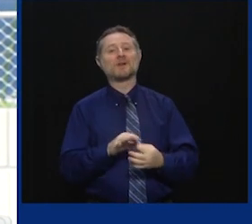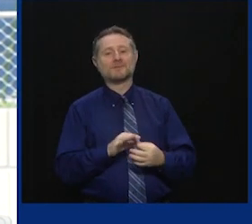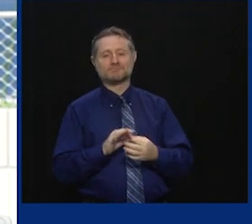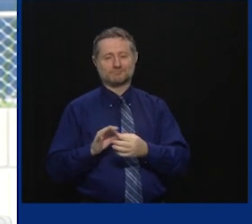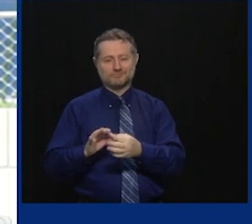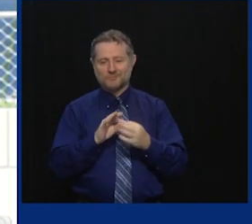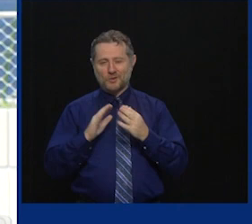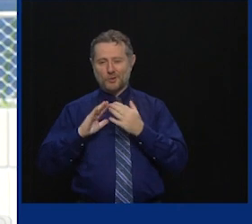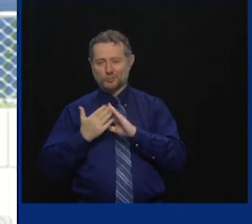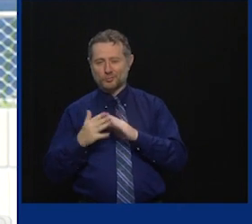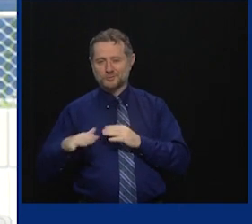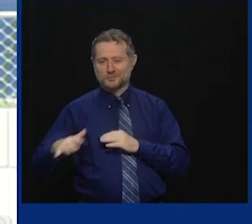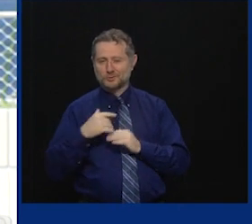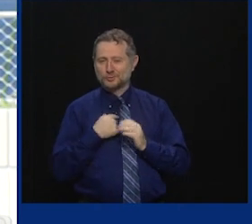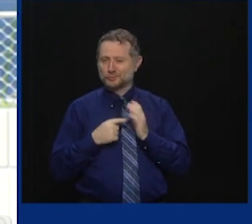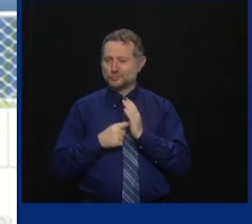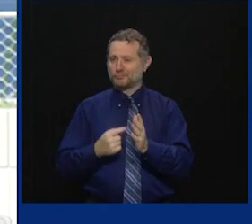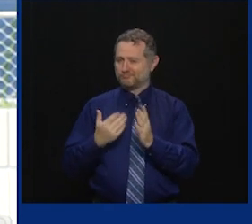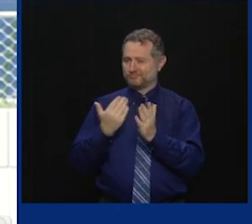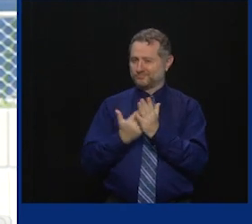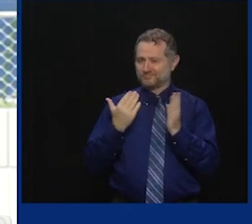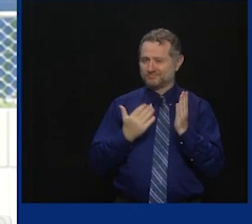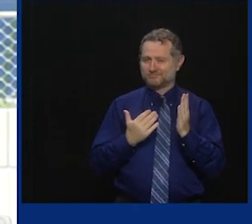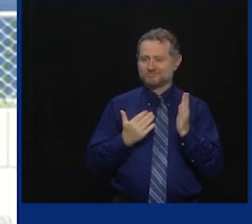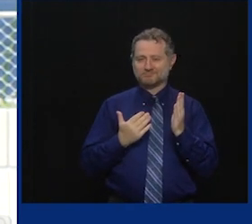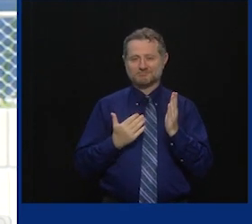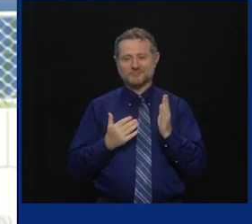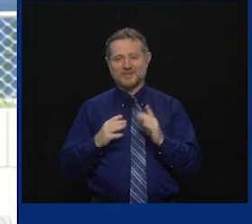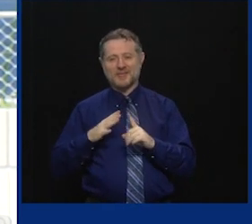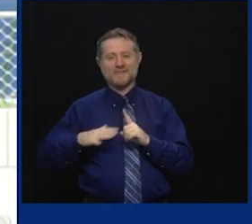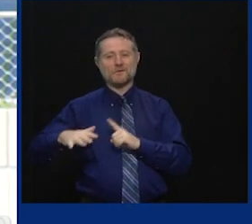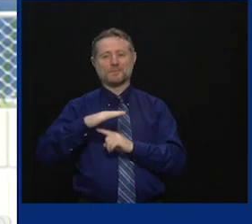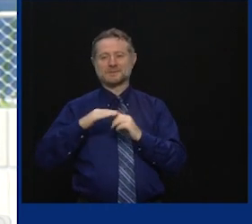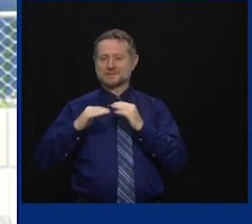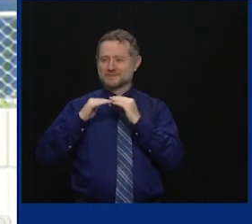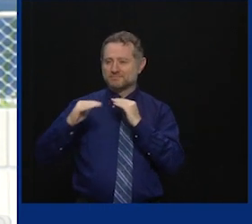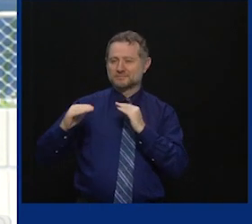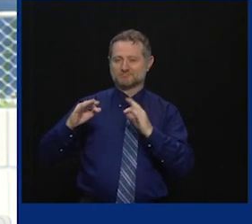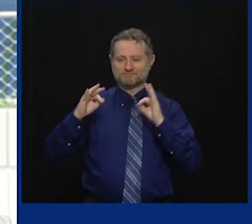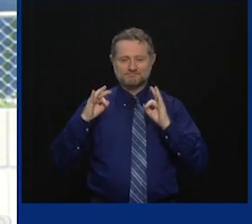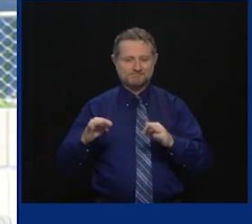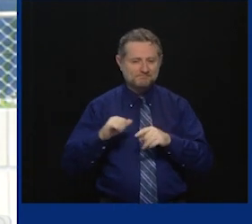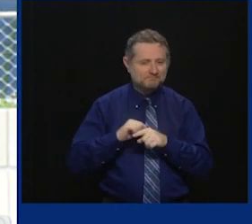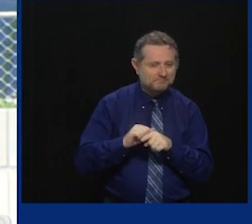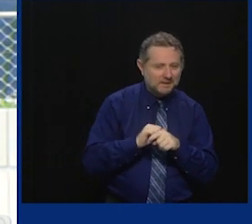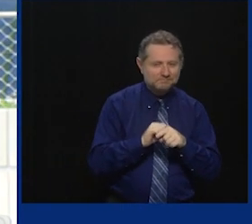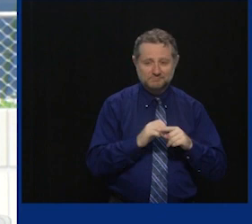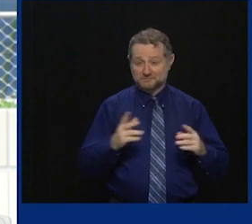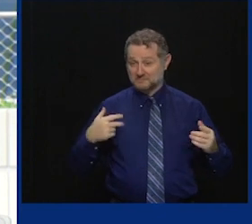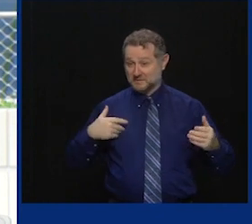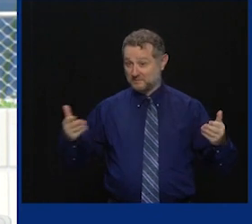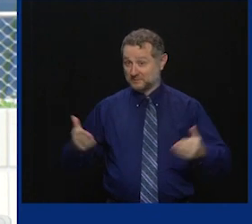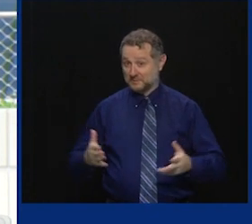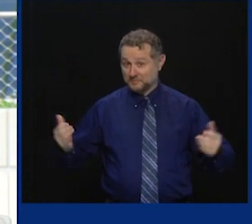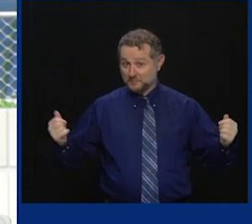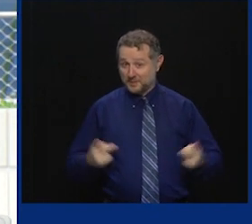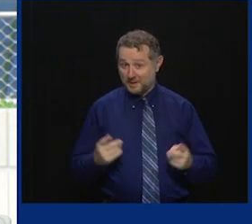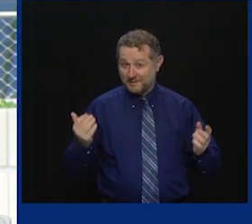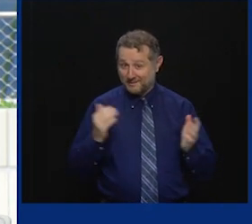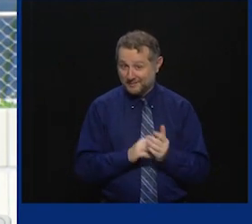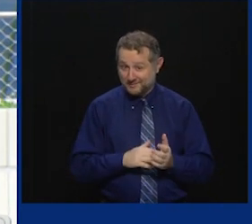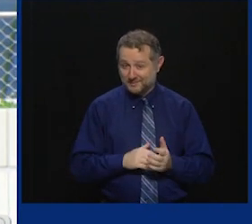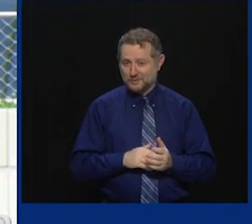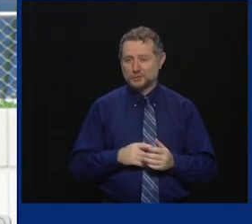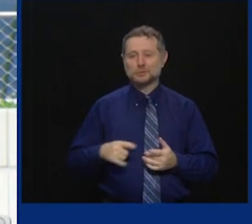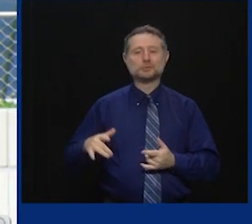value of sustainable practices. So I'm delighted to have you here, and I'm delighted to invite all of you to come back sometime and take a more specific tour with us when we